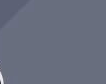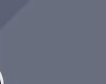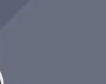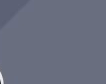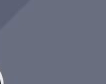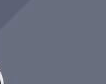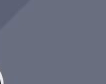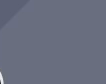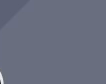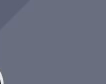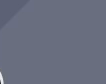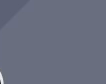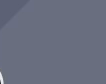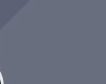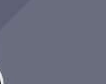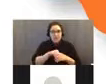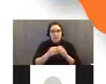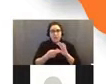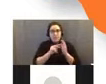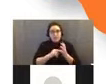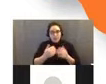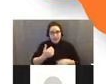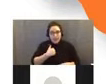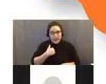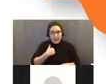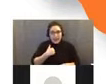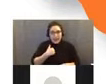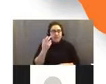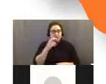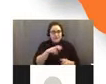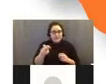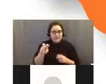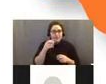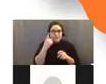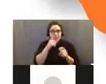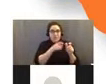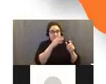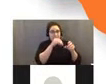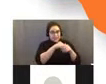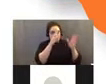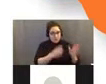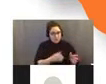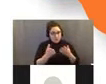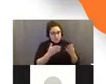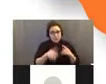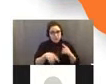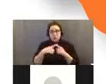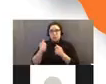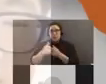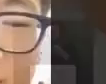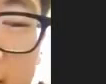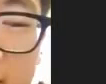engaged. And so this meant we had to transition our in-person services to a remote environment and making sure